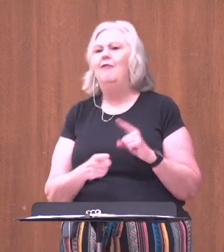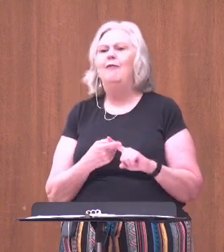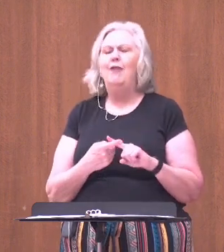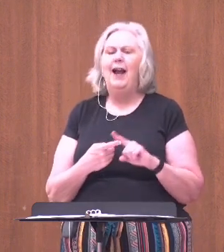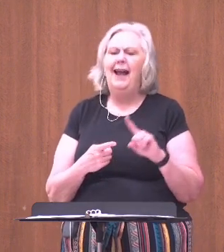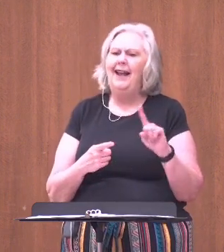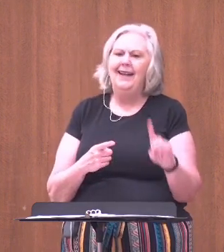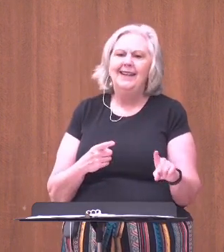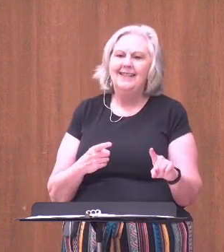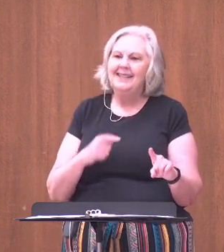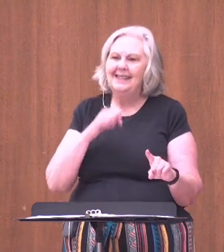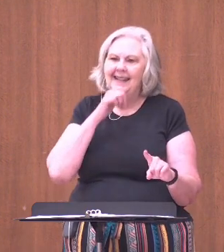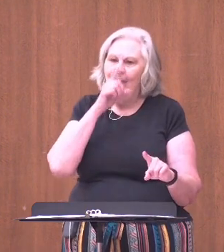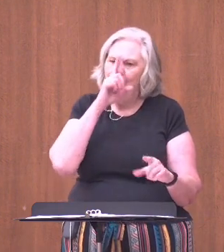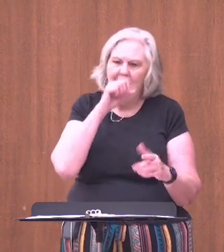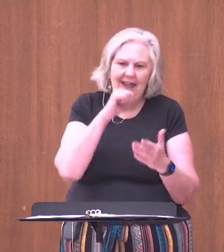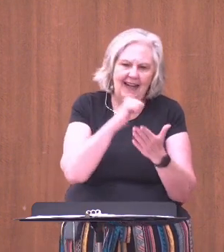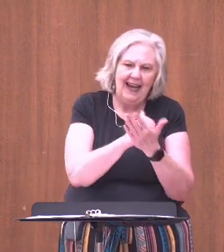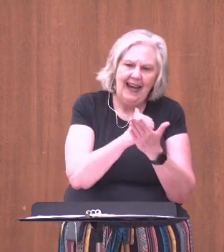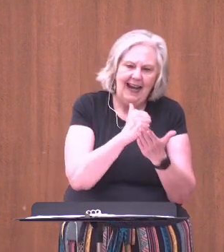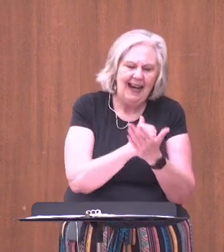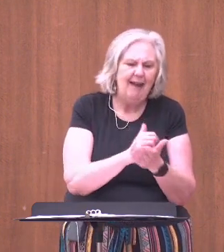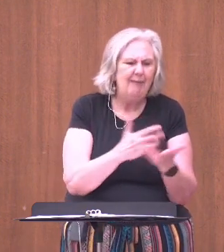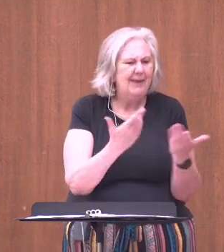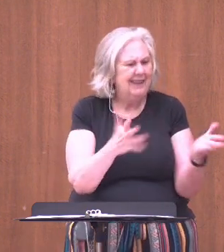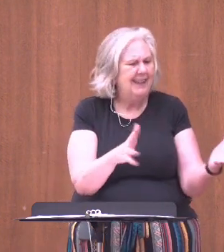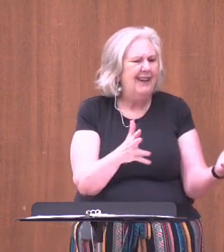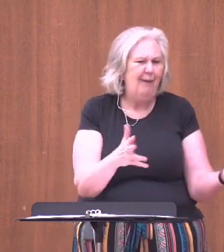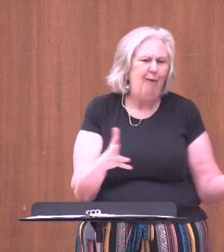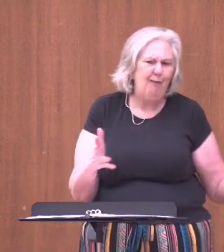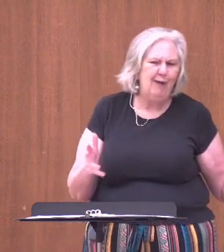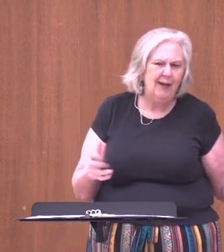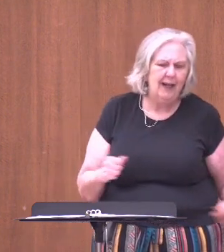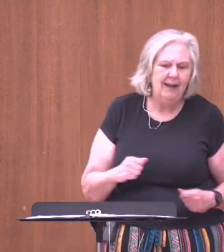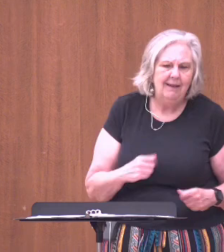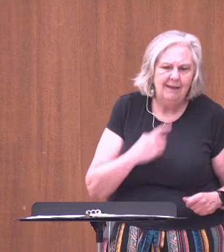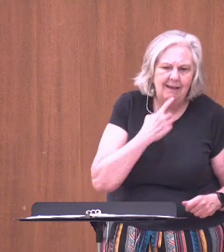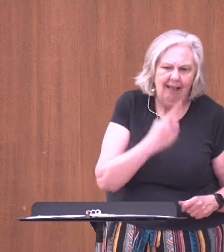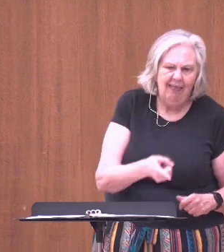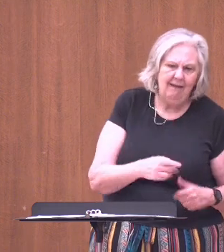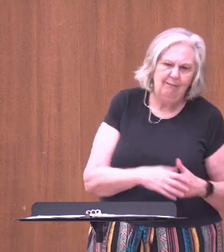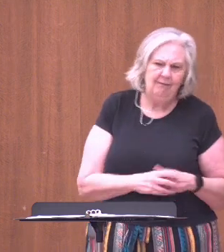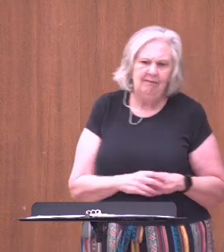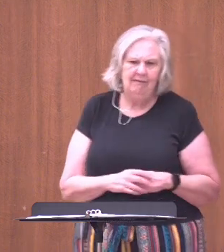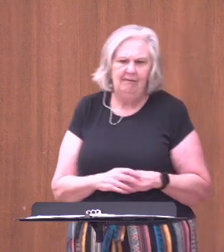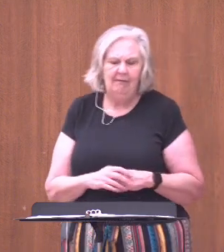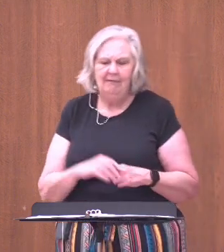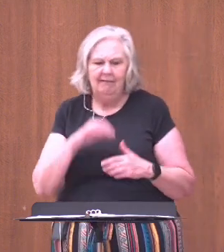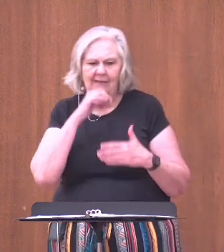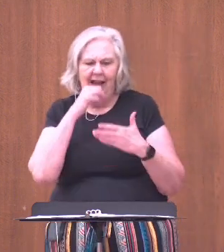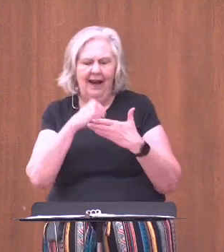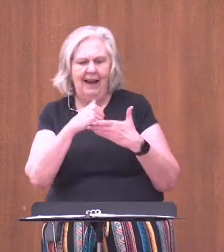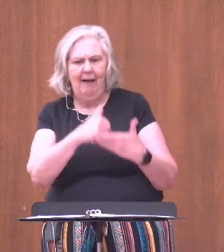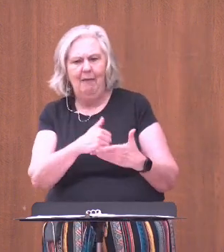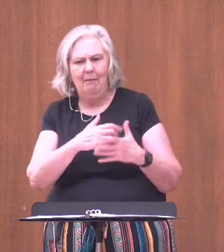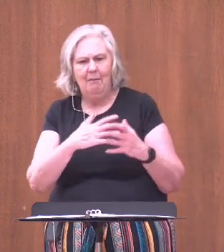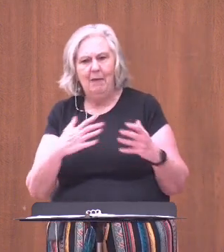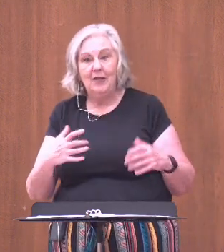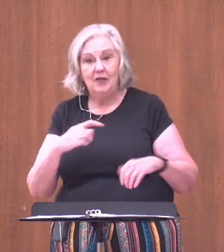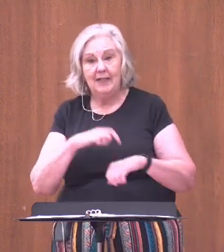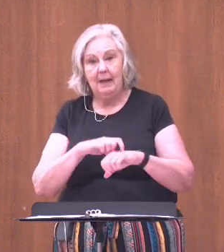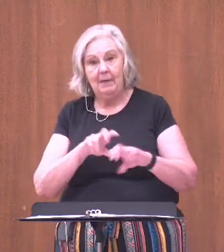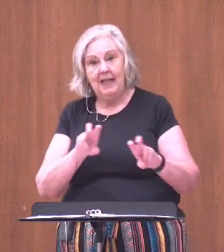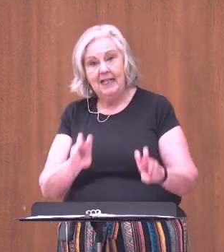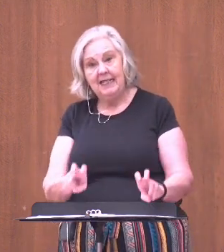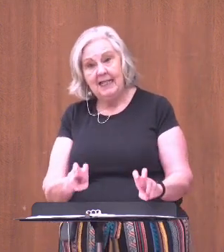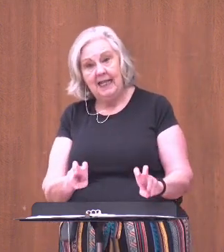and they want Job to just get over it. They're not particularly helpful, unless in the time when they simply sit with